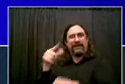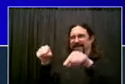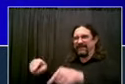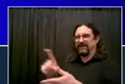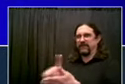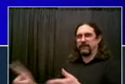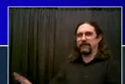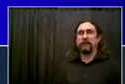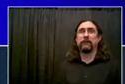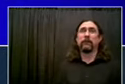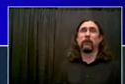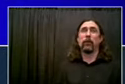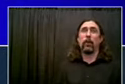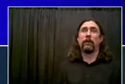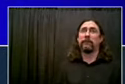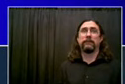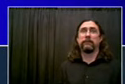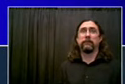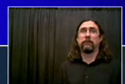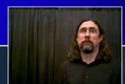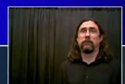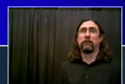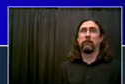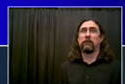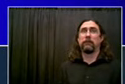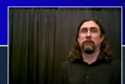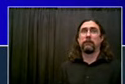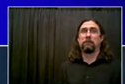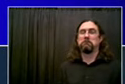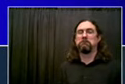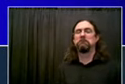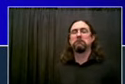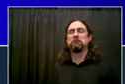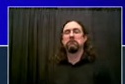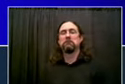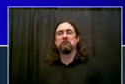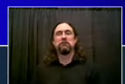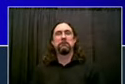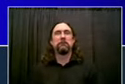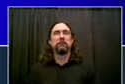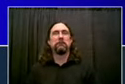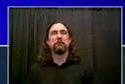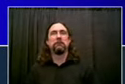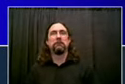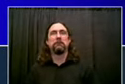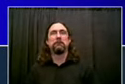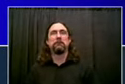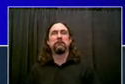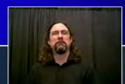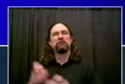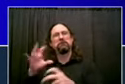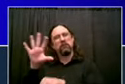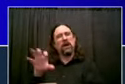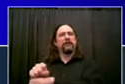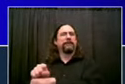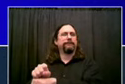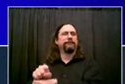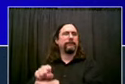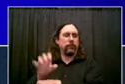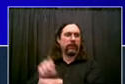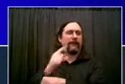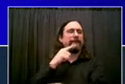moving forward with a recovery for all of us. But there's also a lot of great news out there showing us the recovery is moving and we just got some great